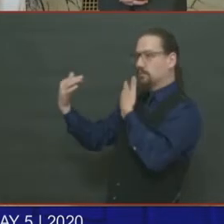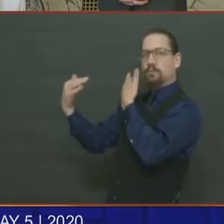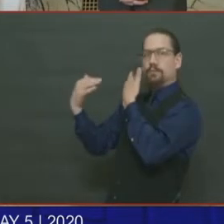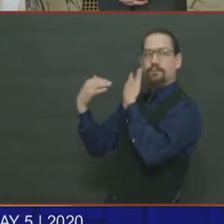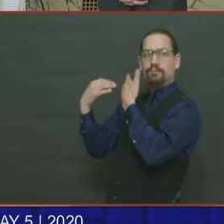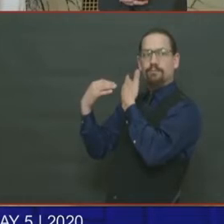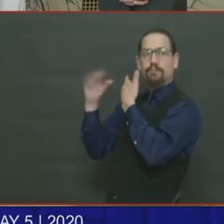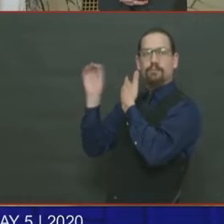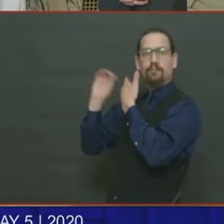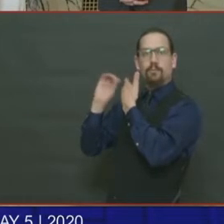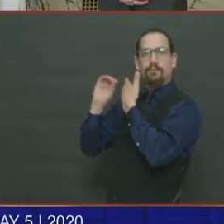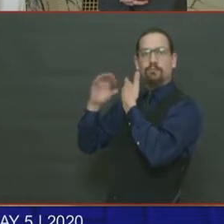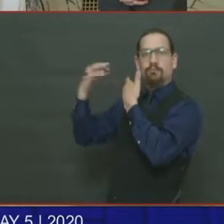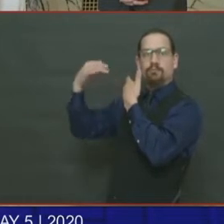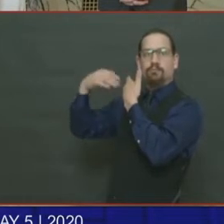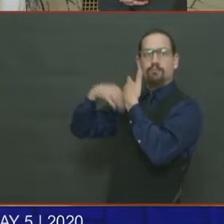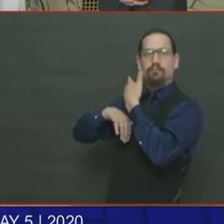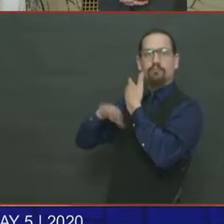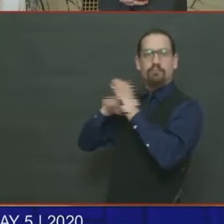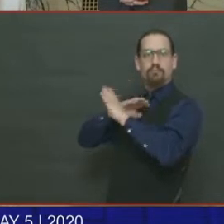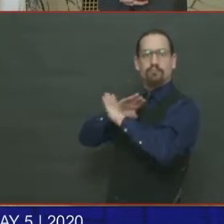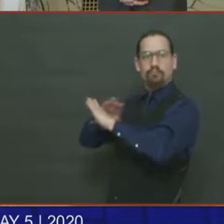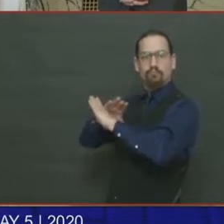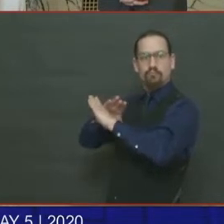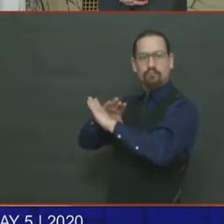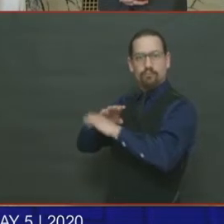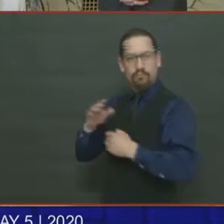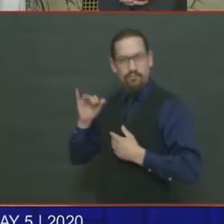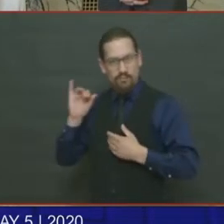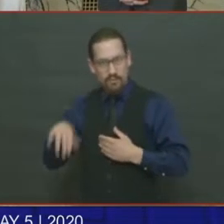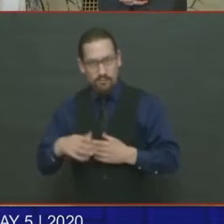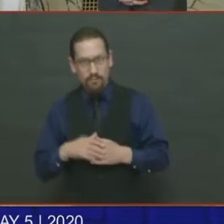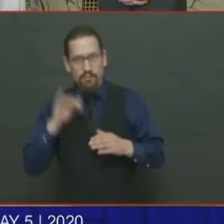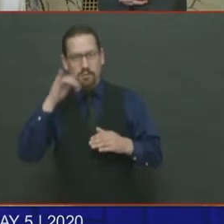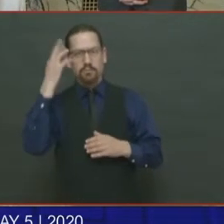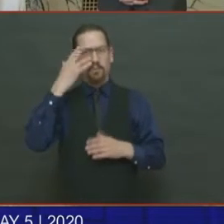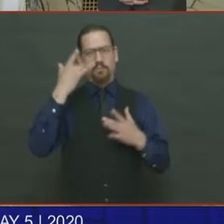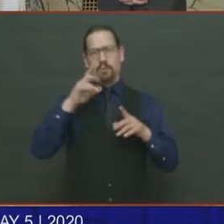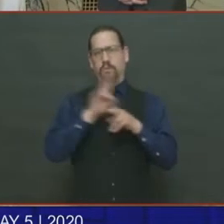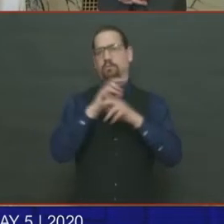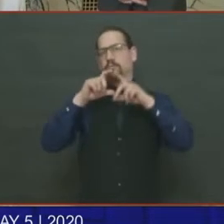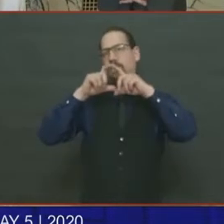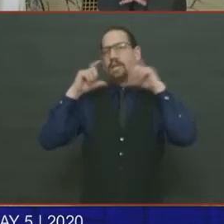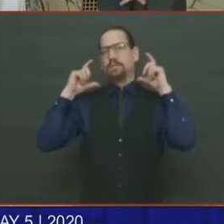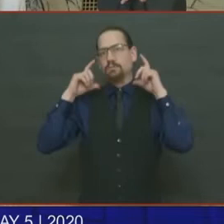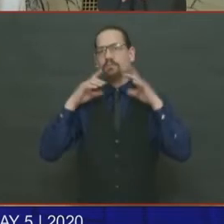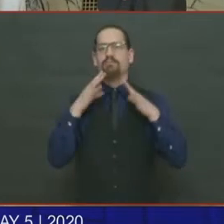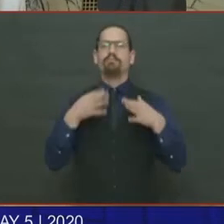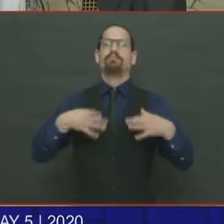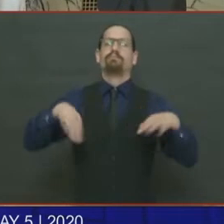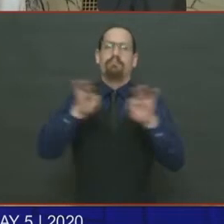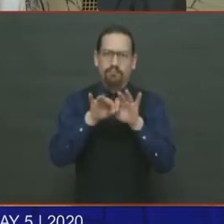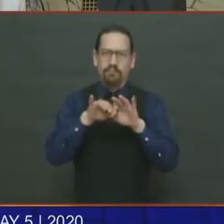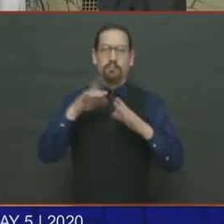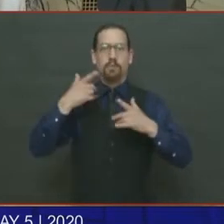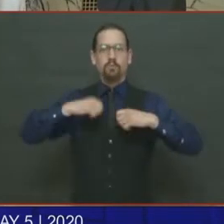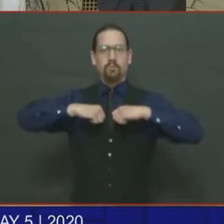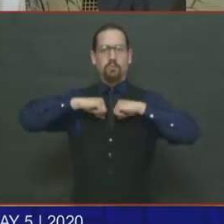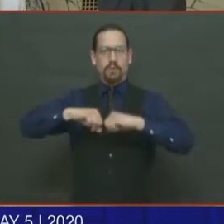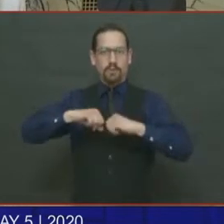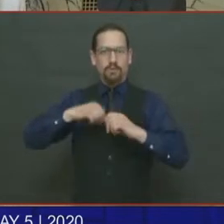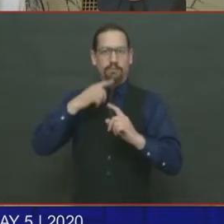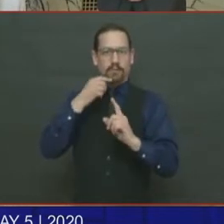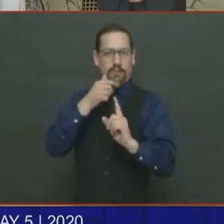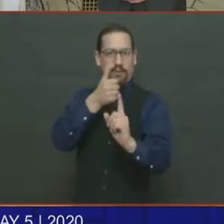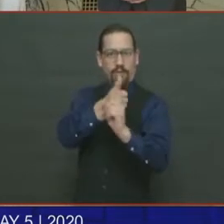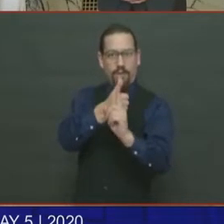cloth face coverings or cloth face masks allow for you to protect the people that you